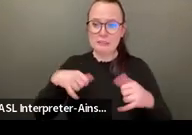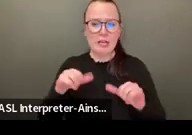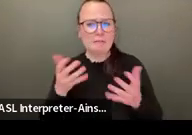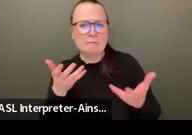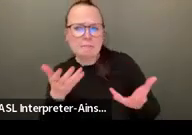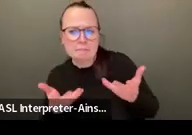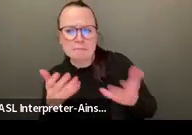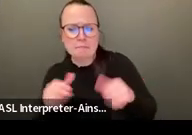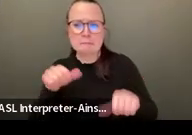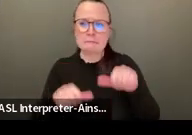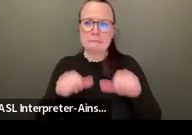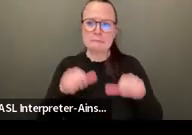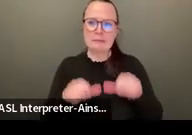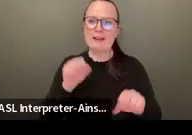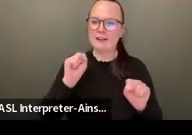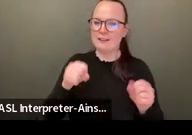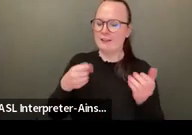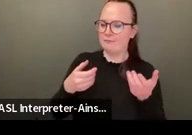better direction.